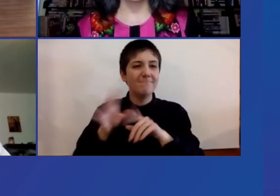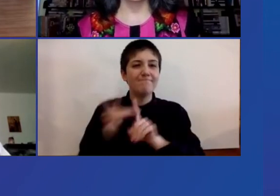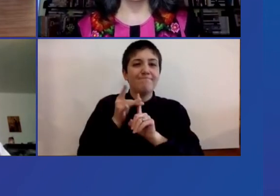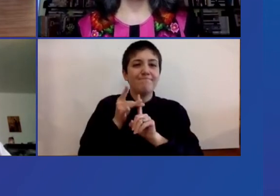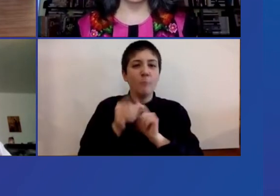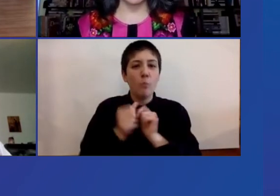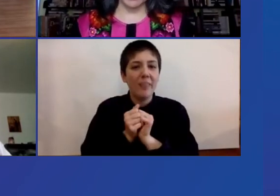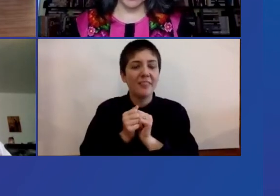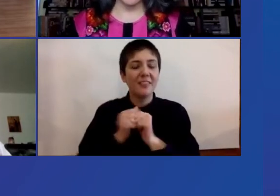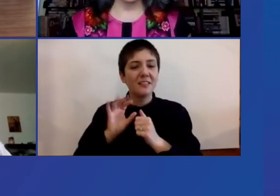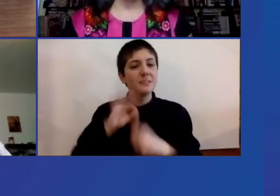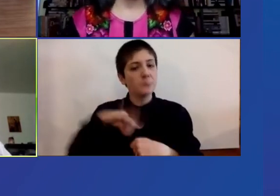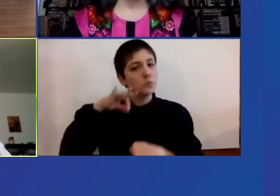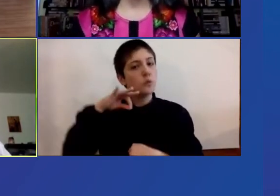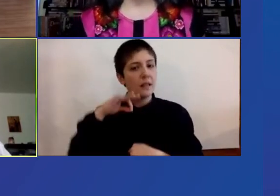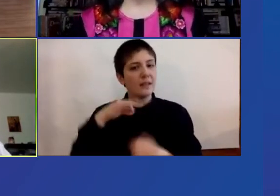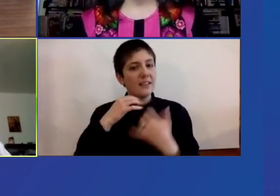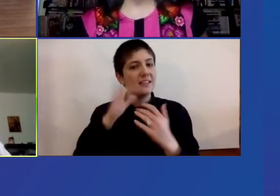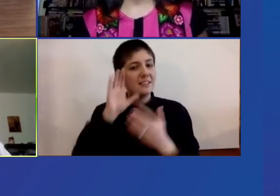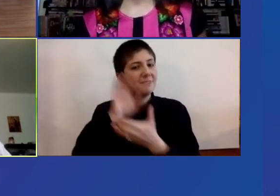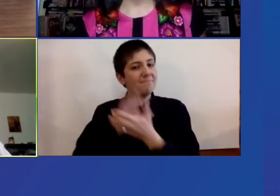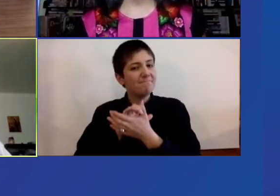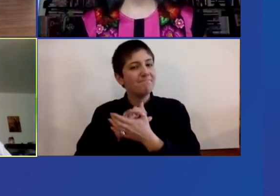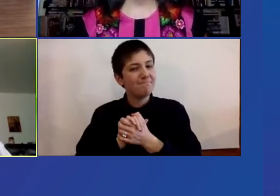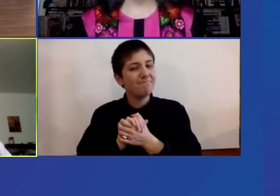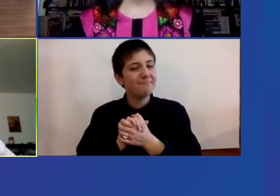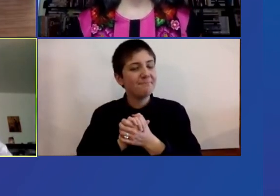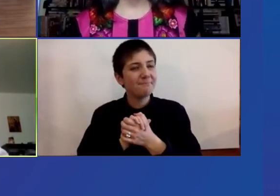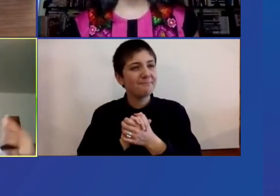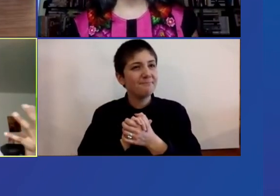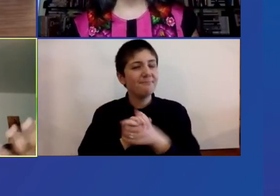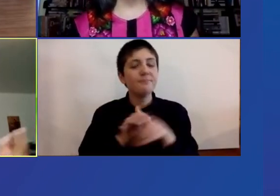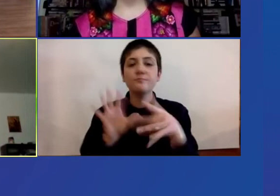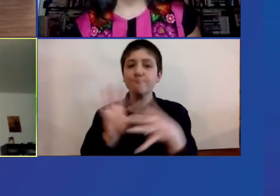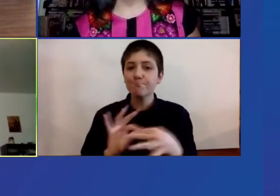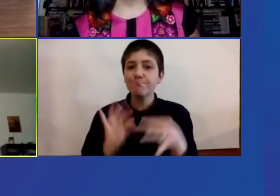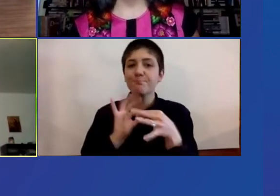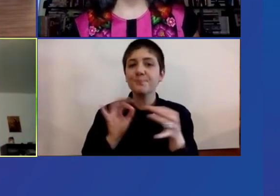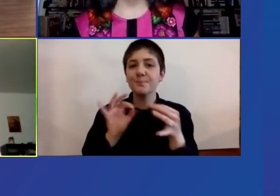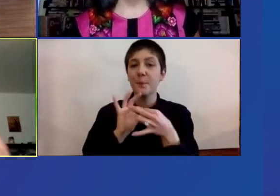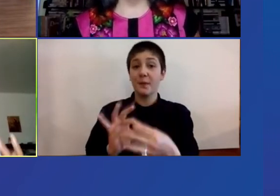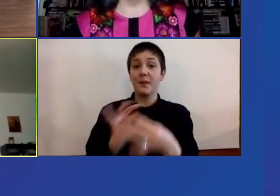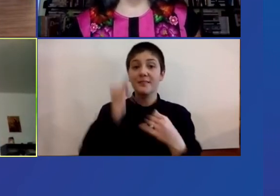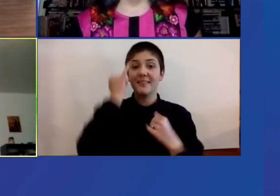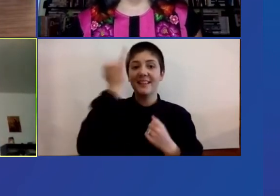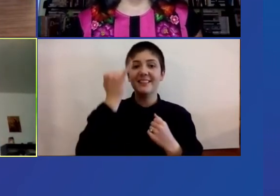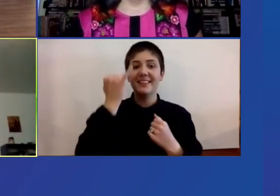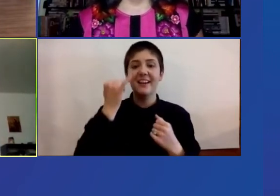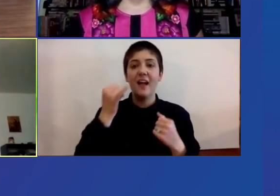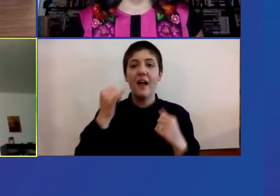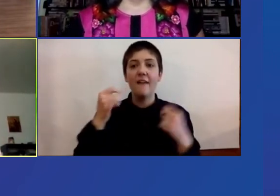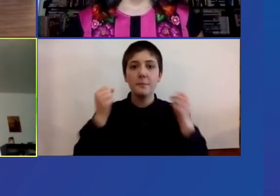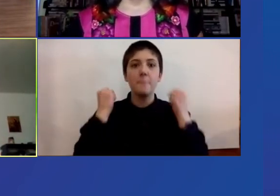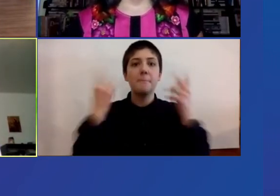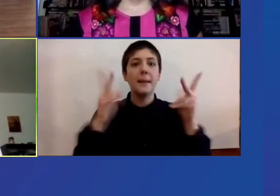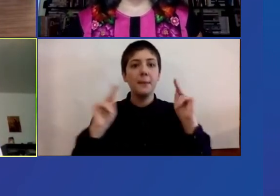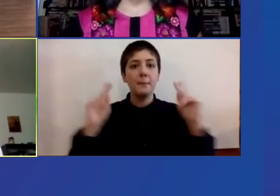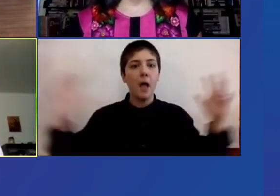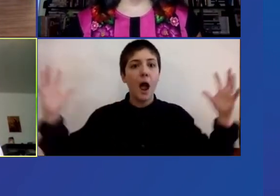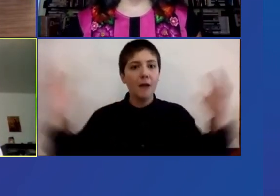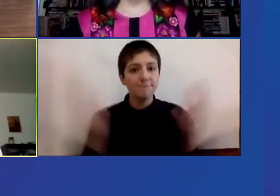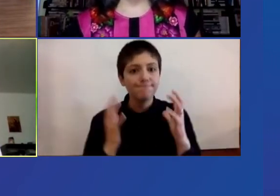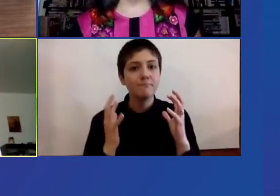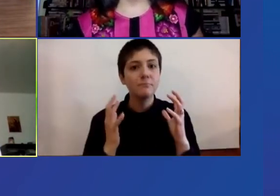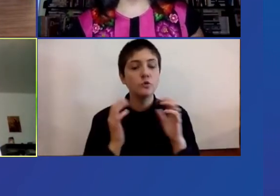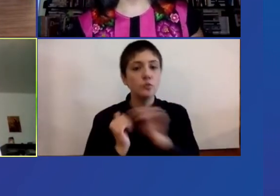You talk about this idea of just coming together, being in the moment and